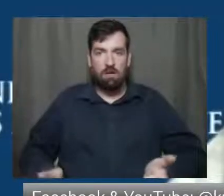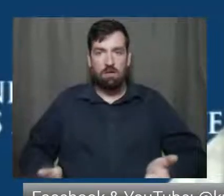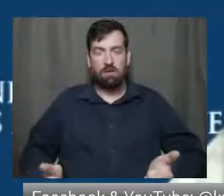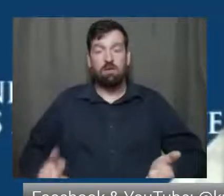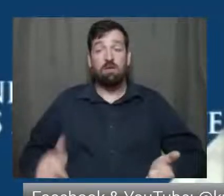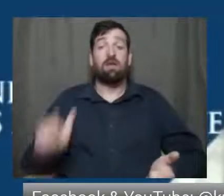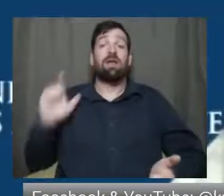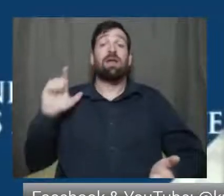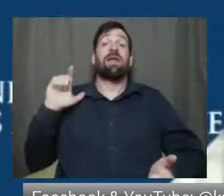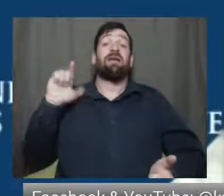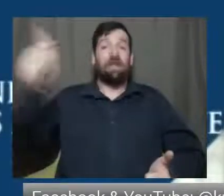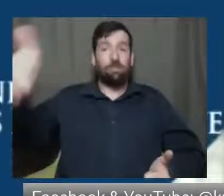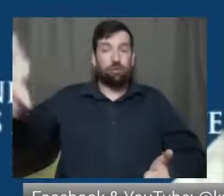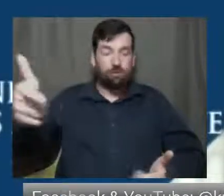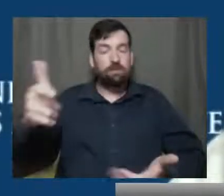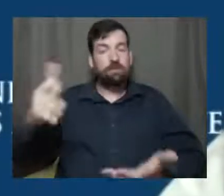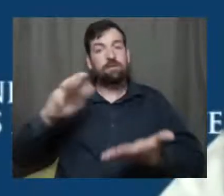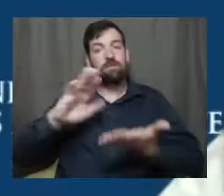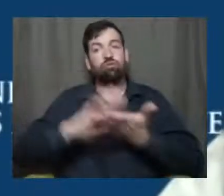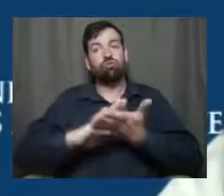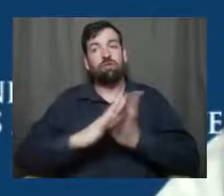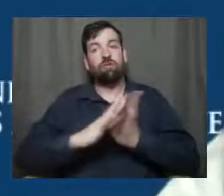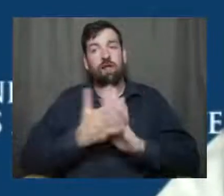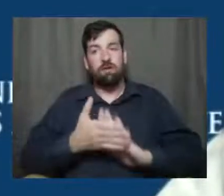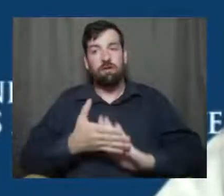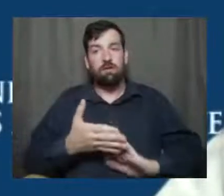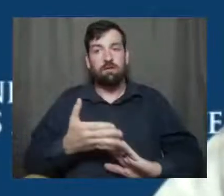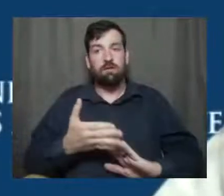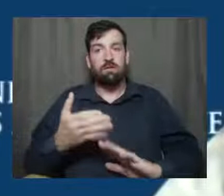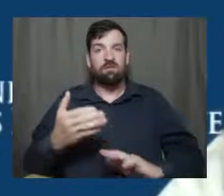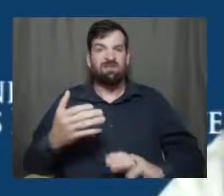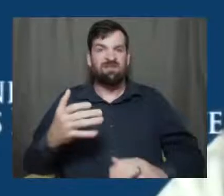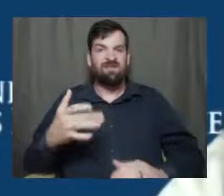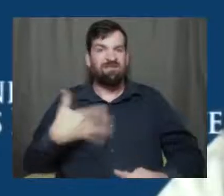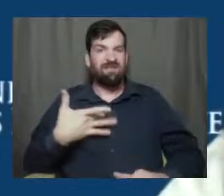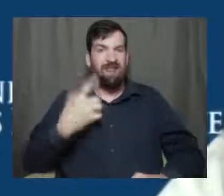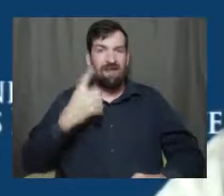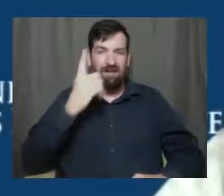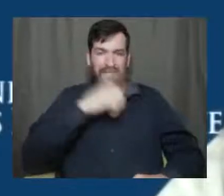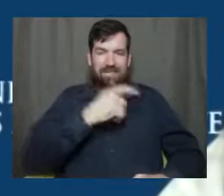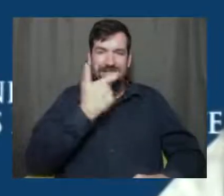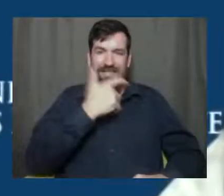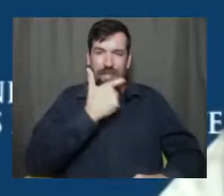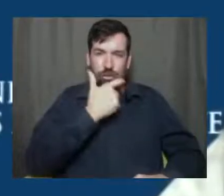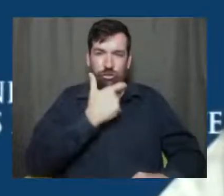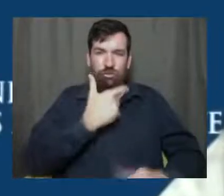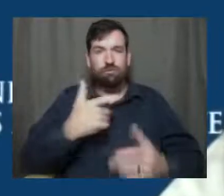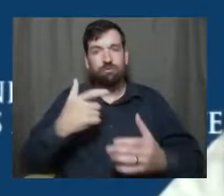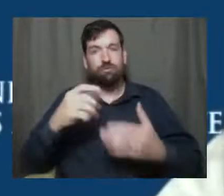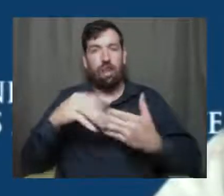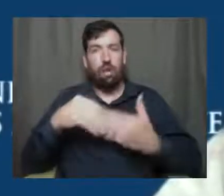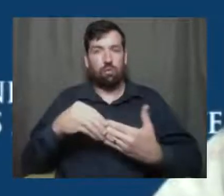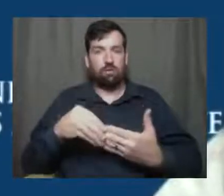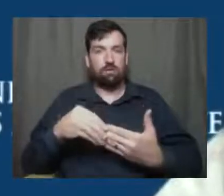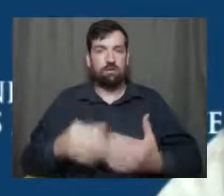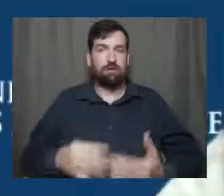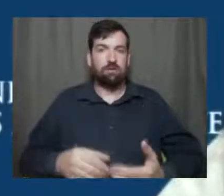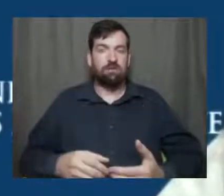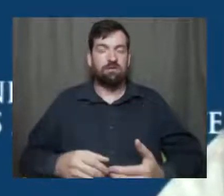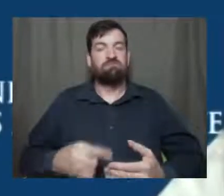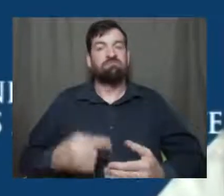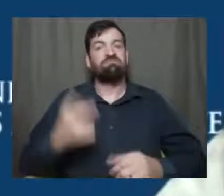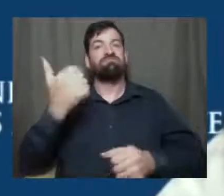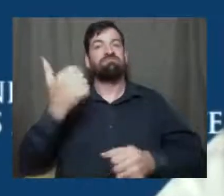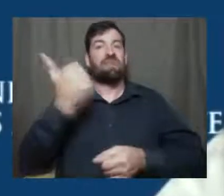eventually create that the dentures are feeling loose with time. So yeah, he can visit every 2